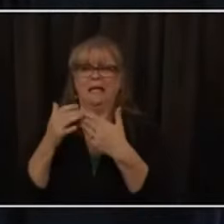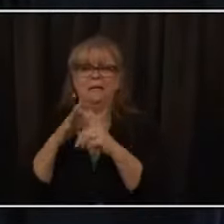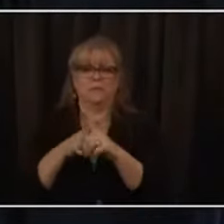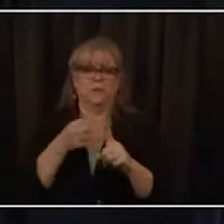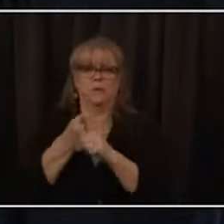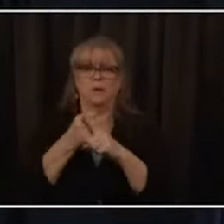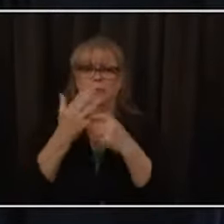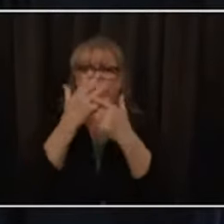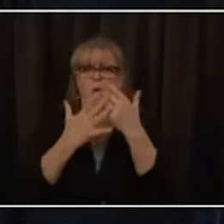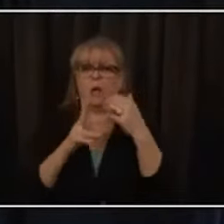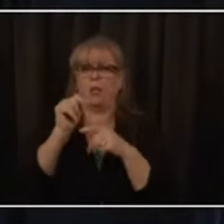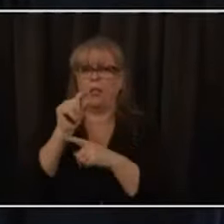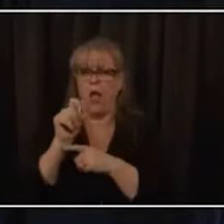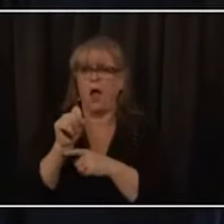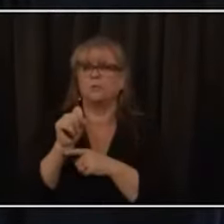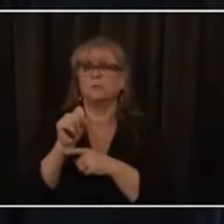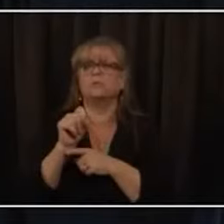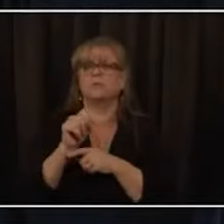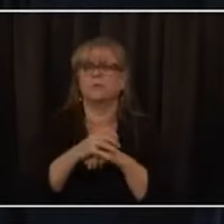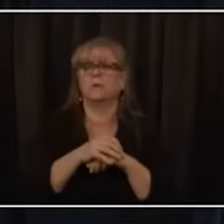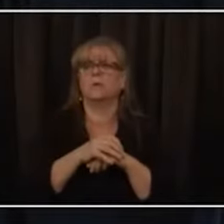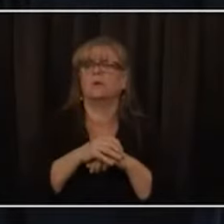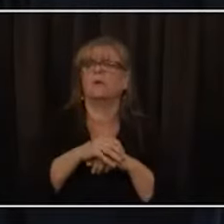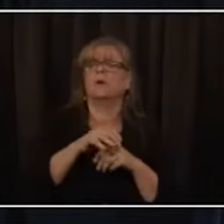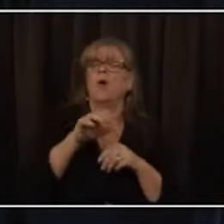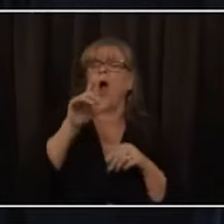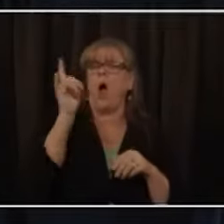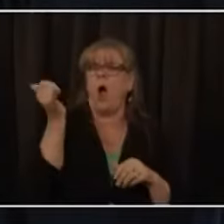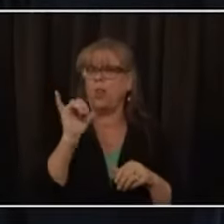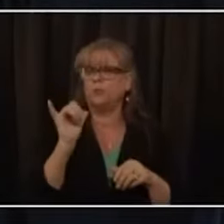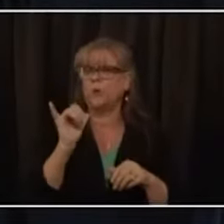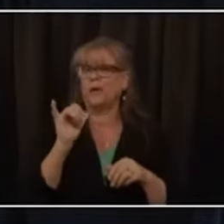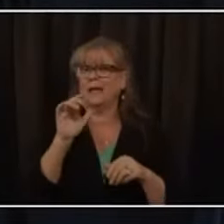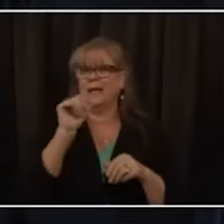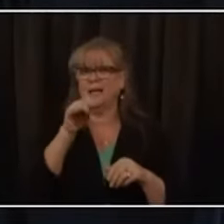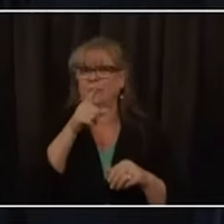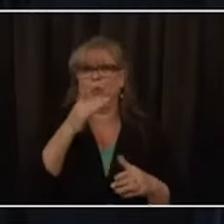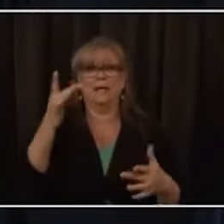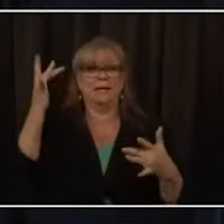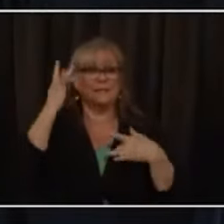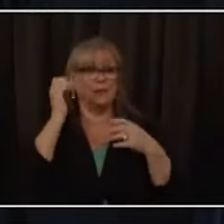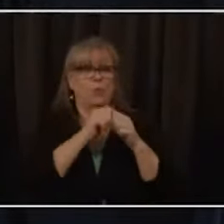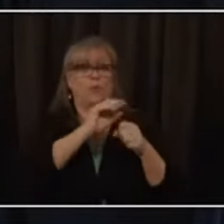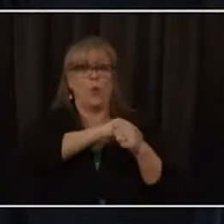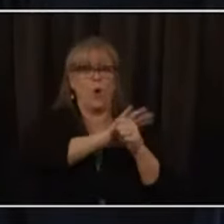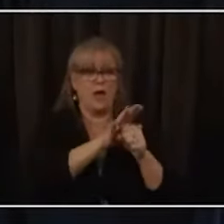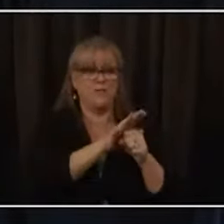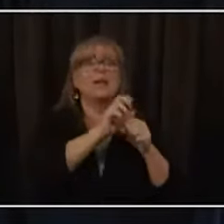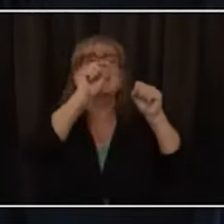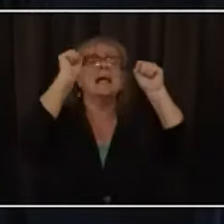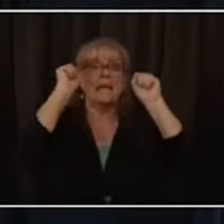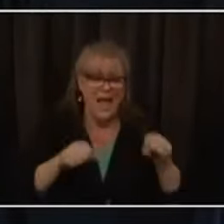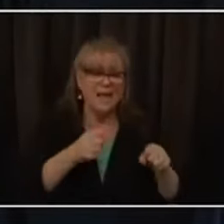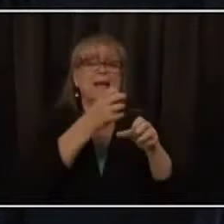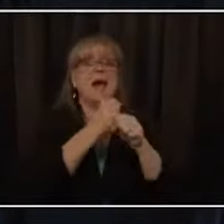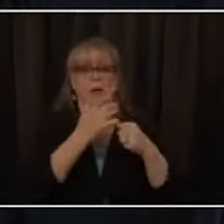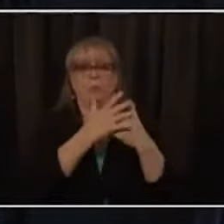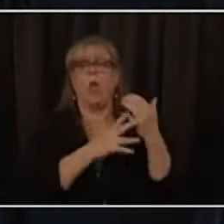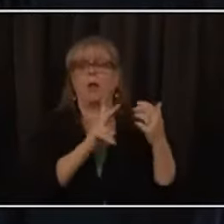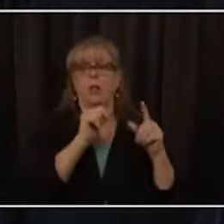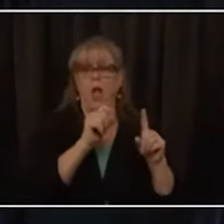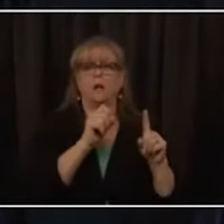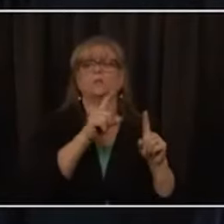clots are by getting infected with COVID. We'll learn more about these specific kinds of clots that have been seen that